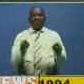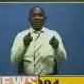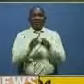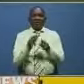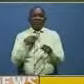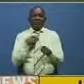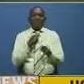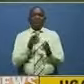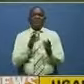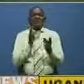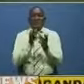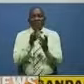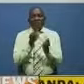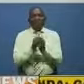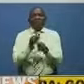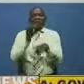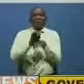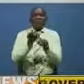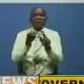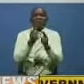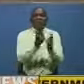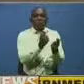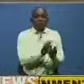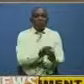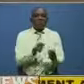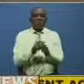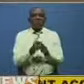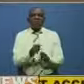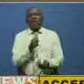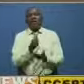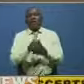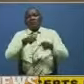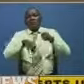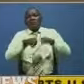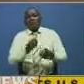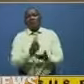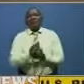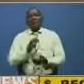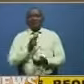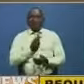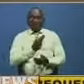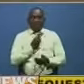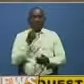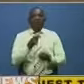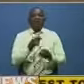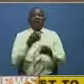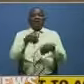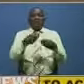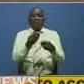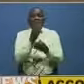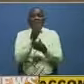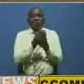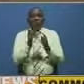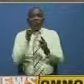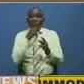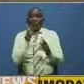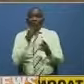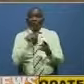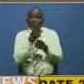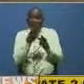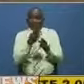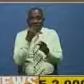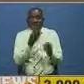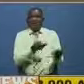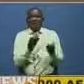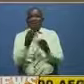touch with the religious bodies to at least assist us with some temporary accommodation for these